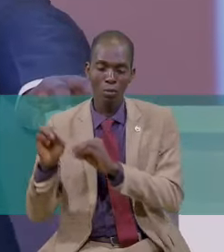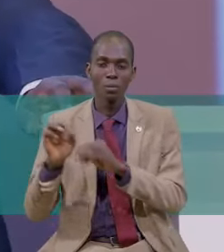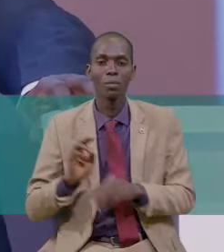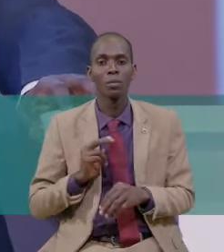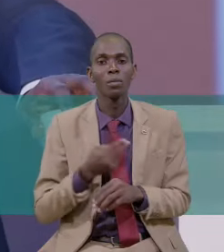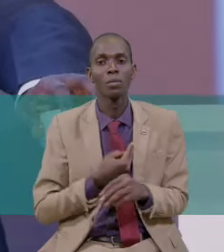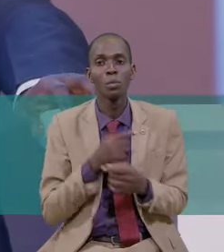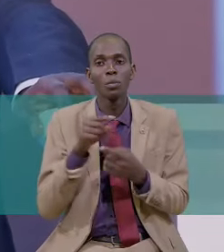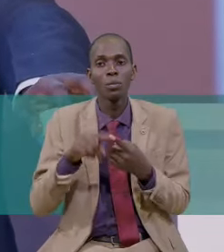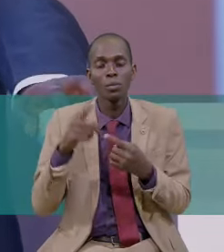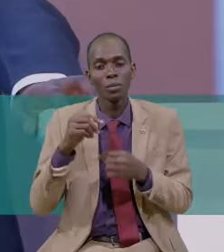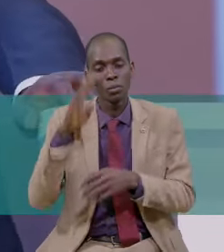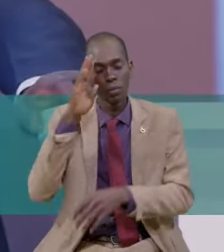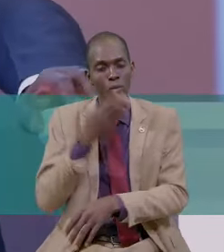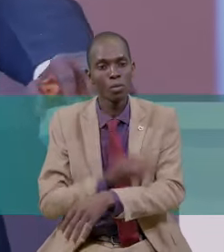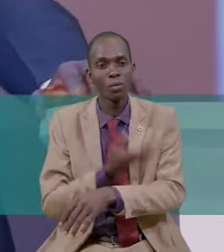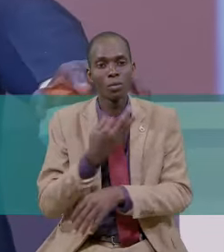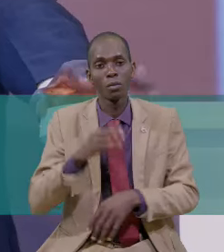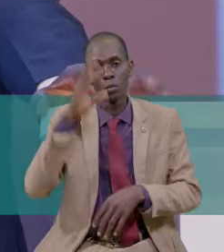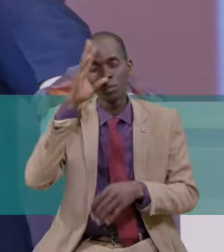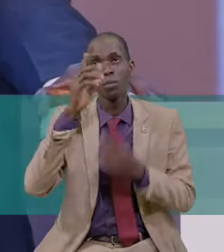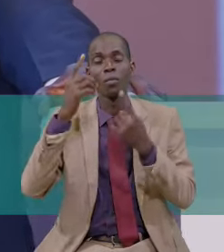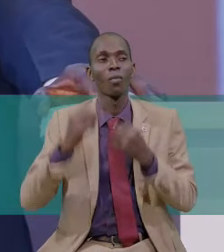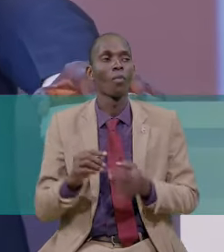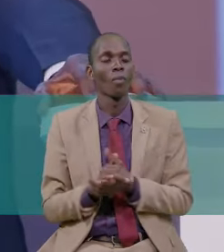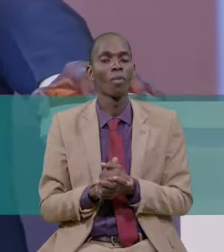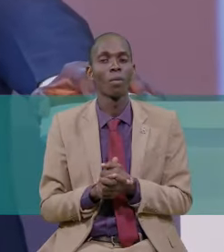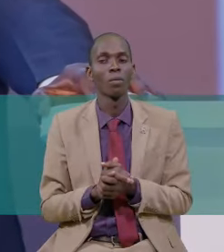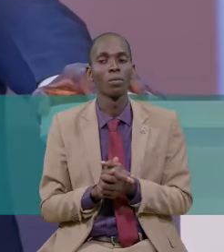Man cometh, what's he going to find in your life?